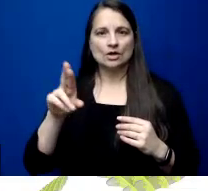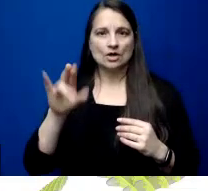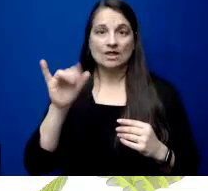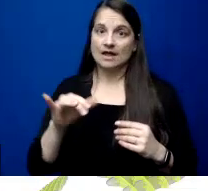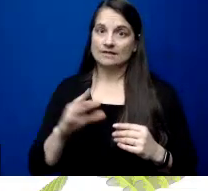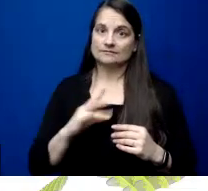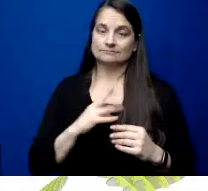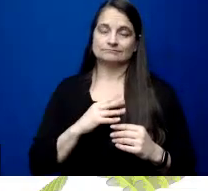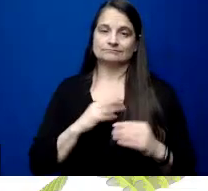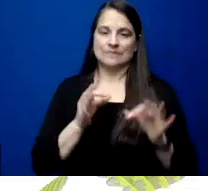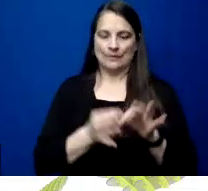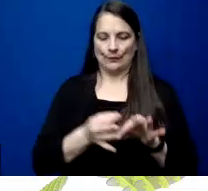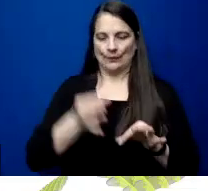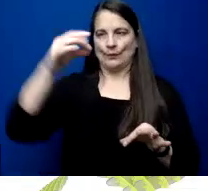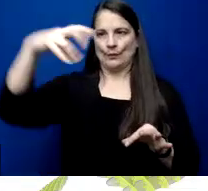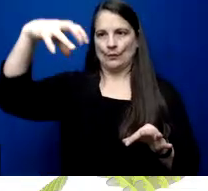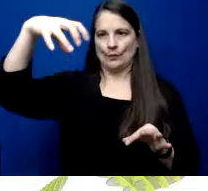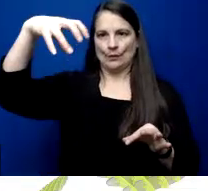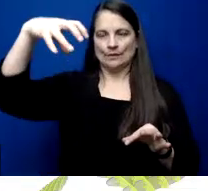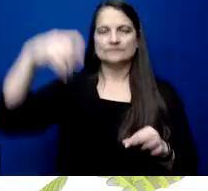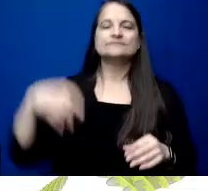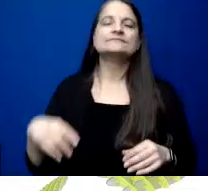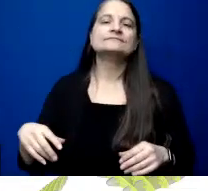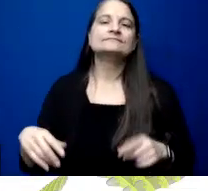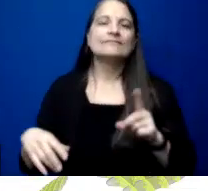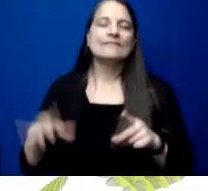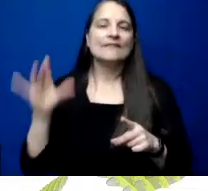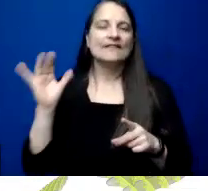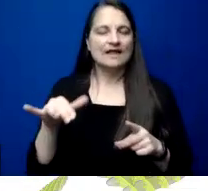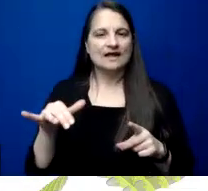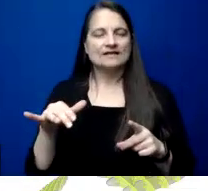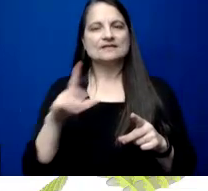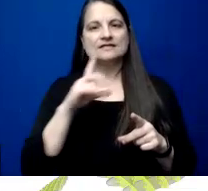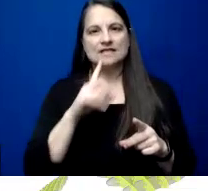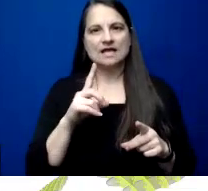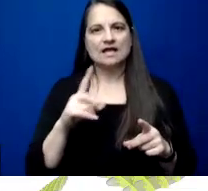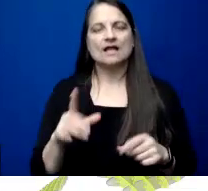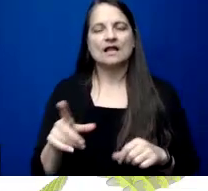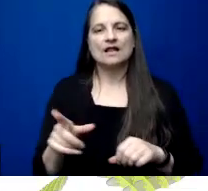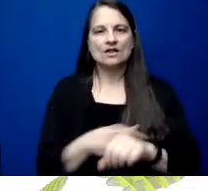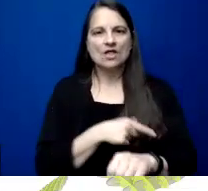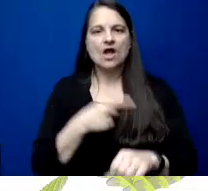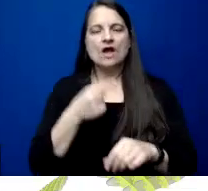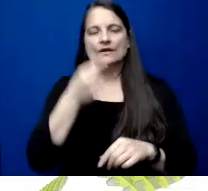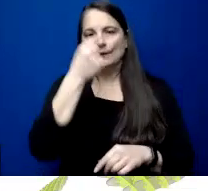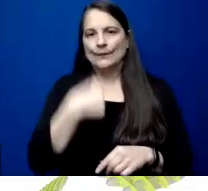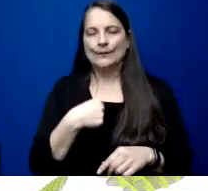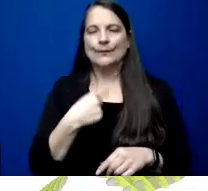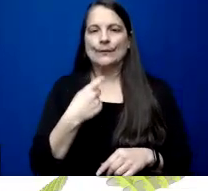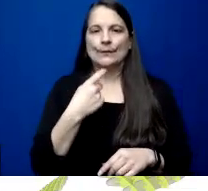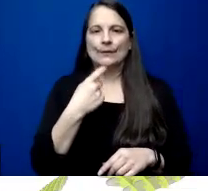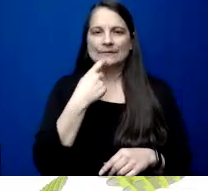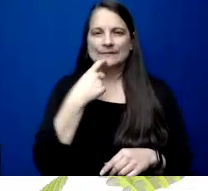or iridescent whirler, it's called many different names, is a long, thin plastic